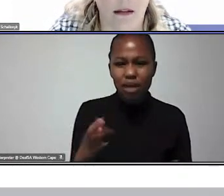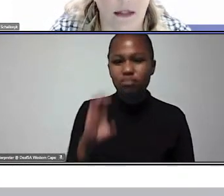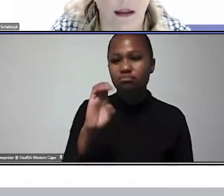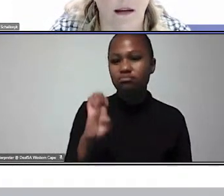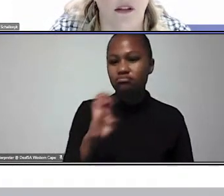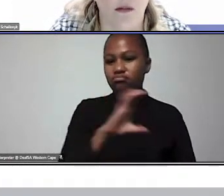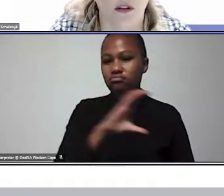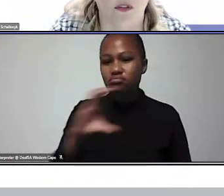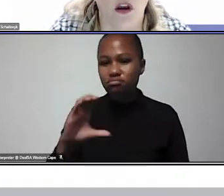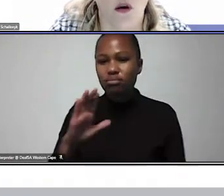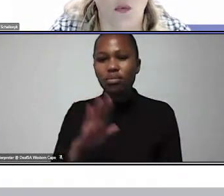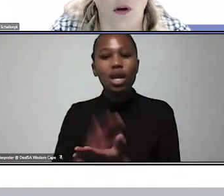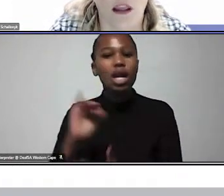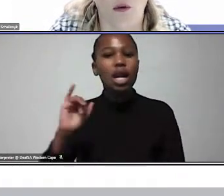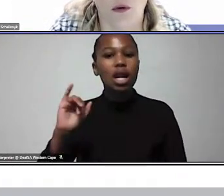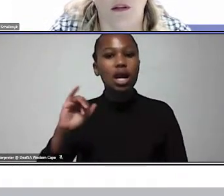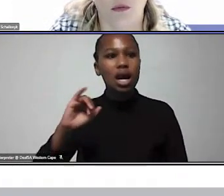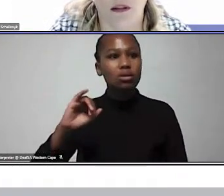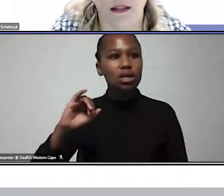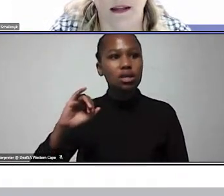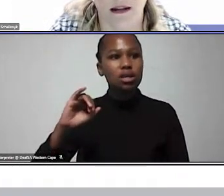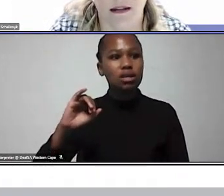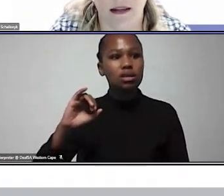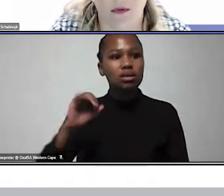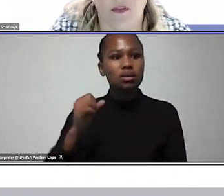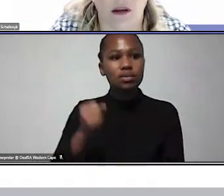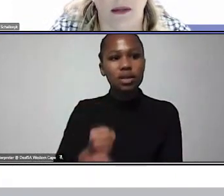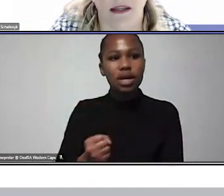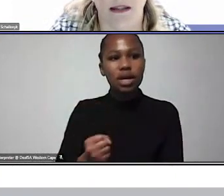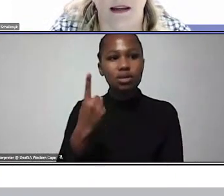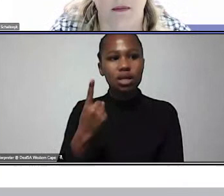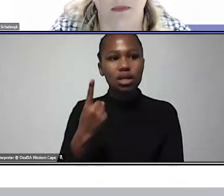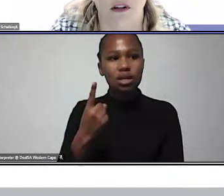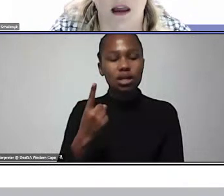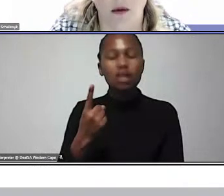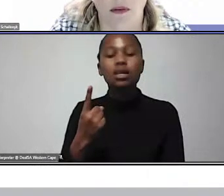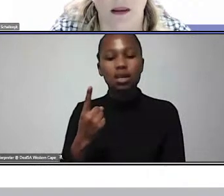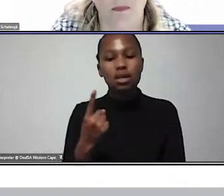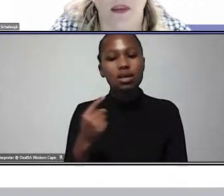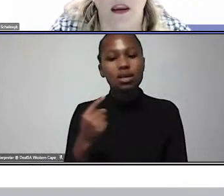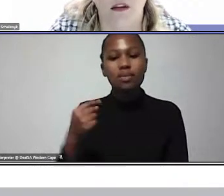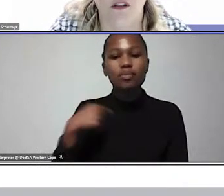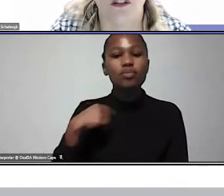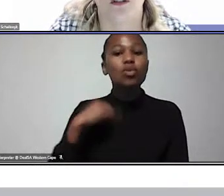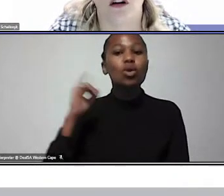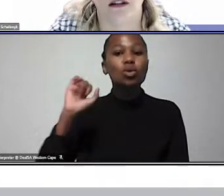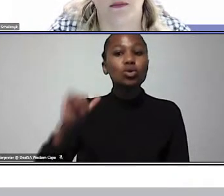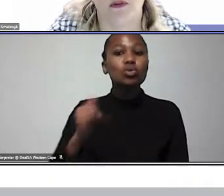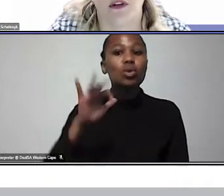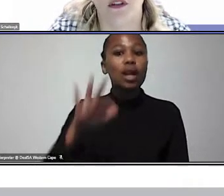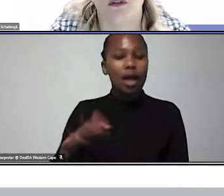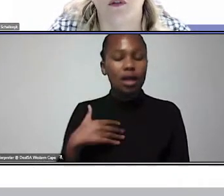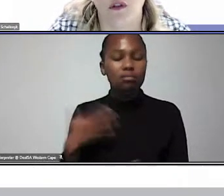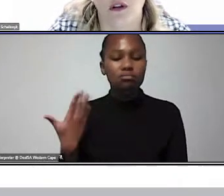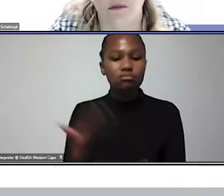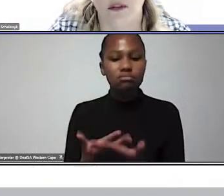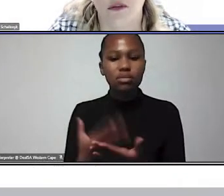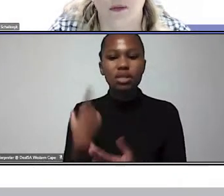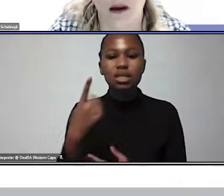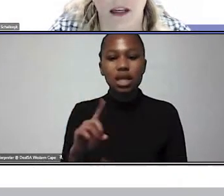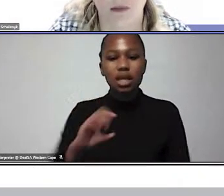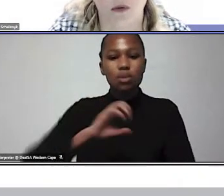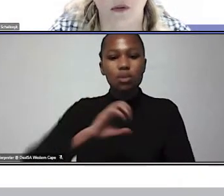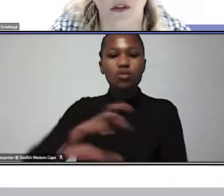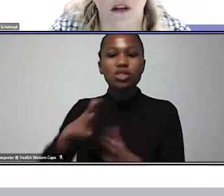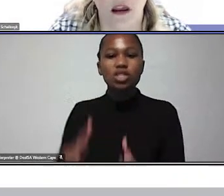and Gauteng in terms of working with DTIC. We've got a meeting set up in July with them to start a provincial forum to